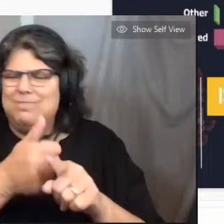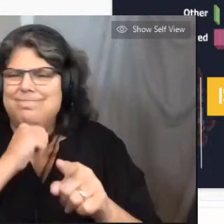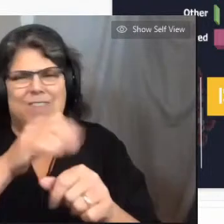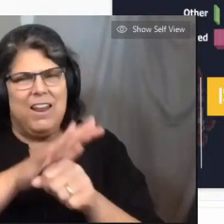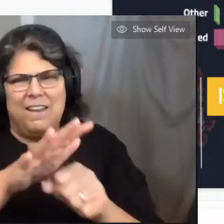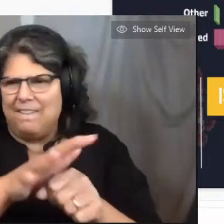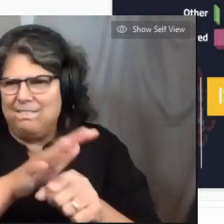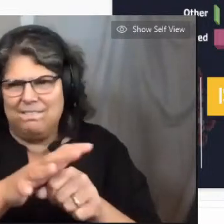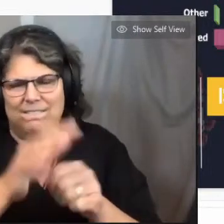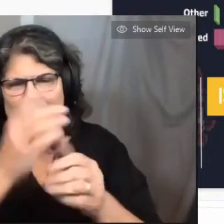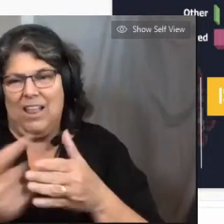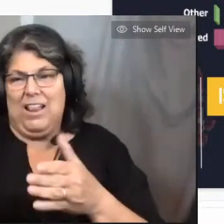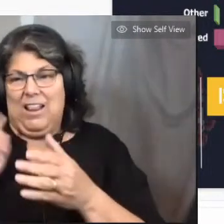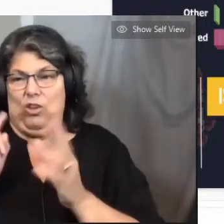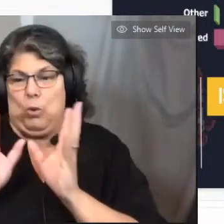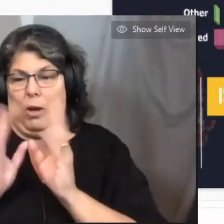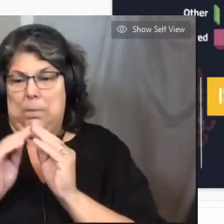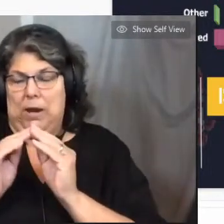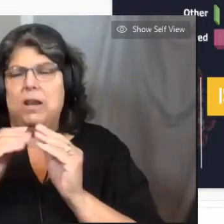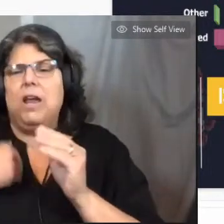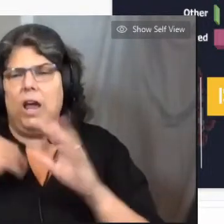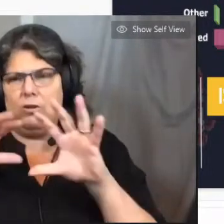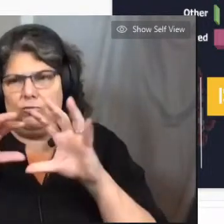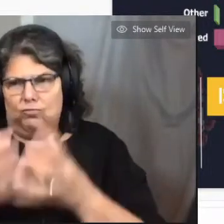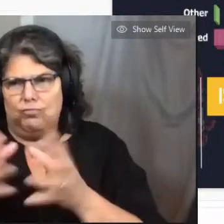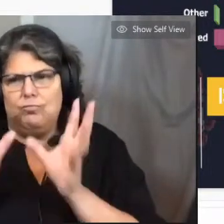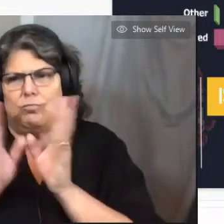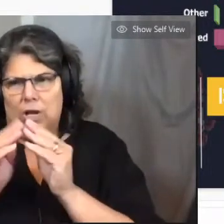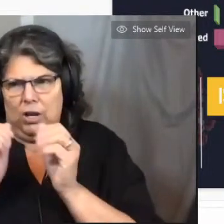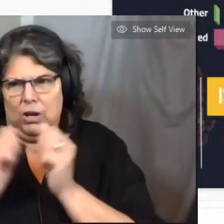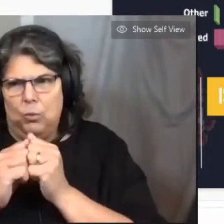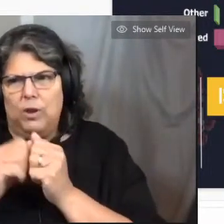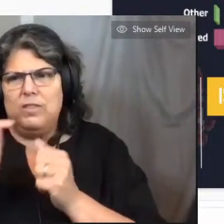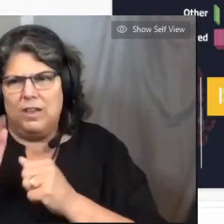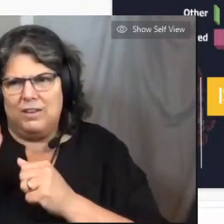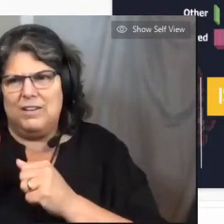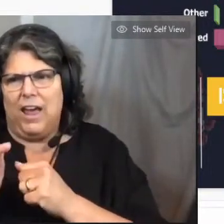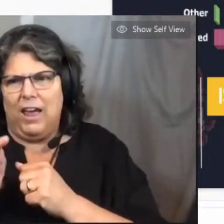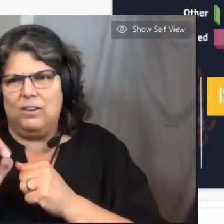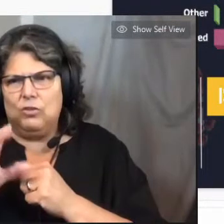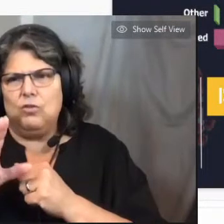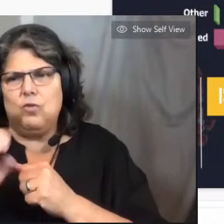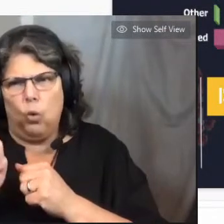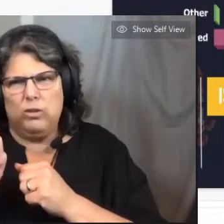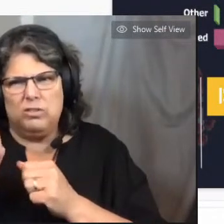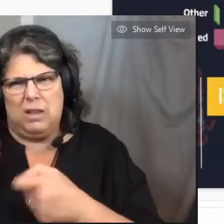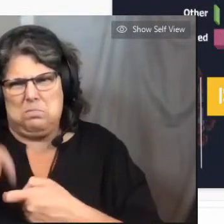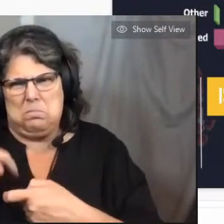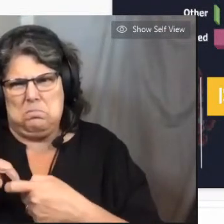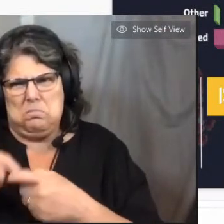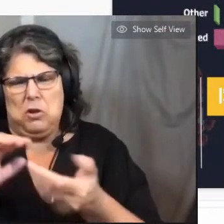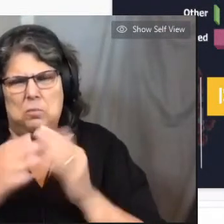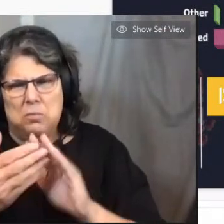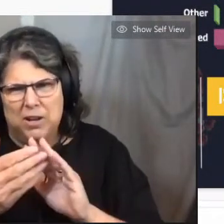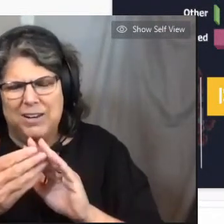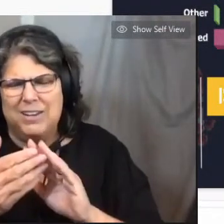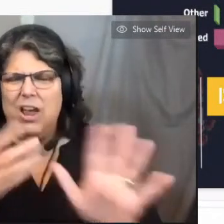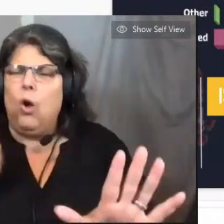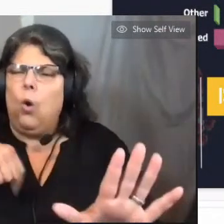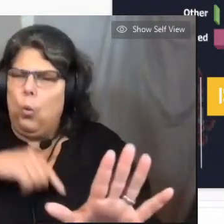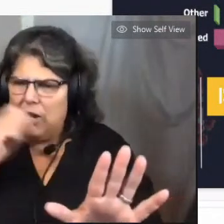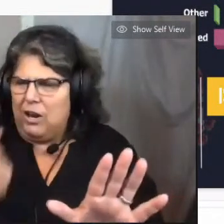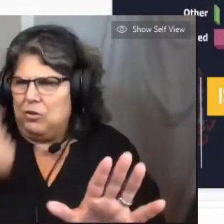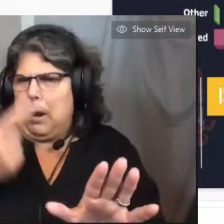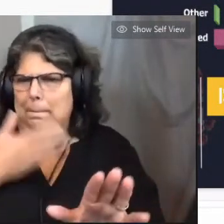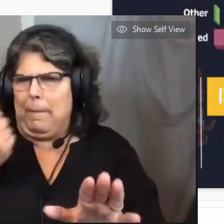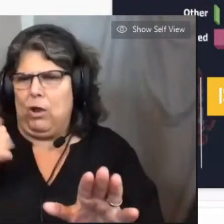week with our task force and with the Latin community, and we need a deeper understanding of the Hispanic culture that we